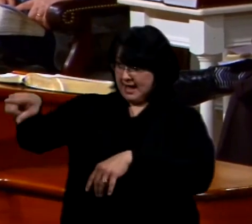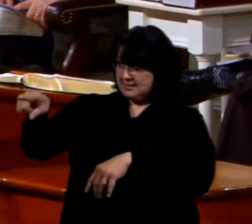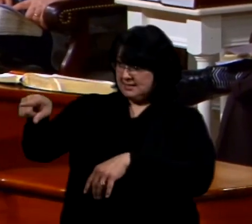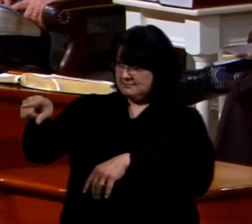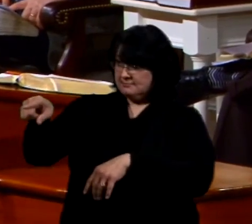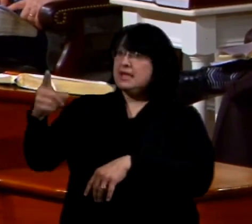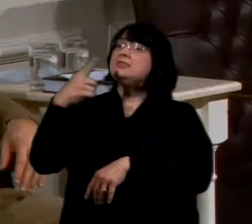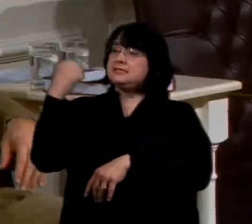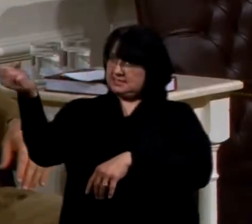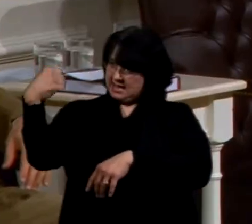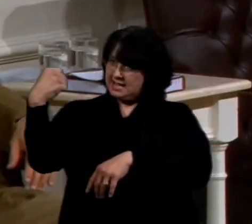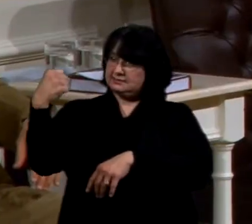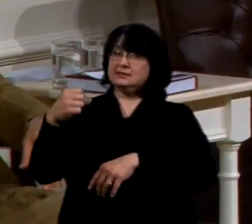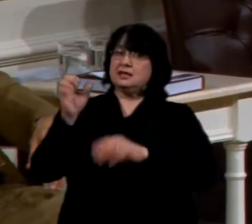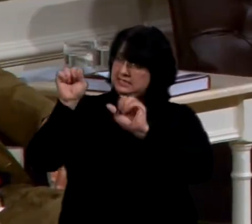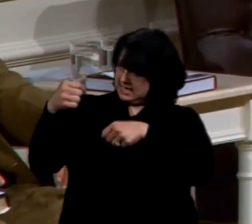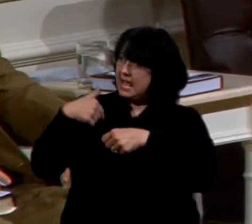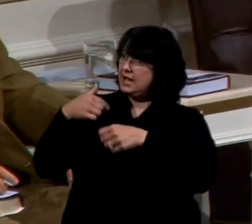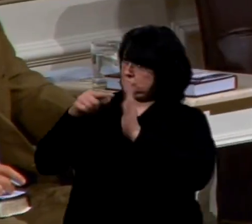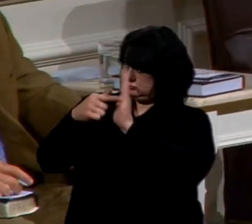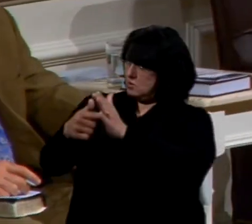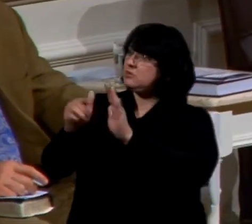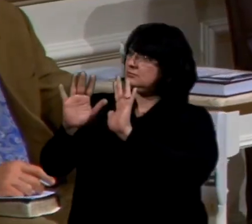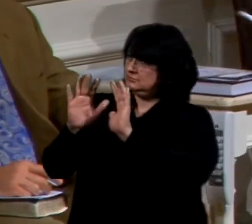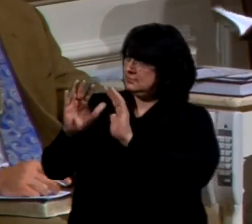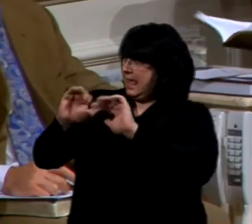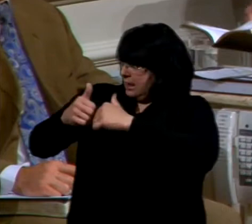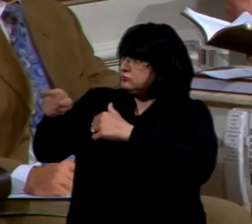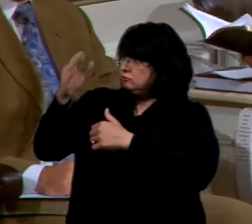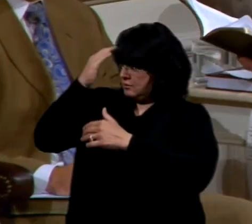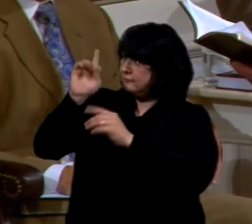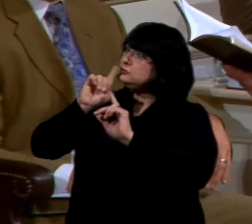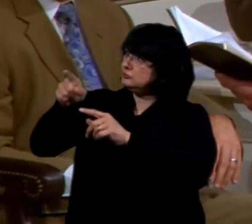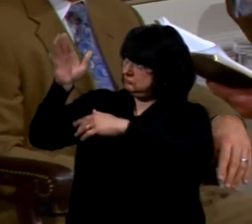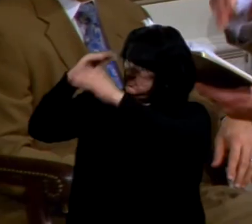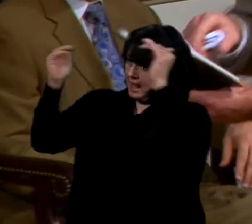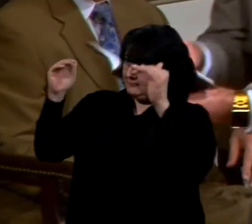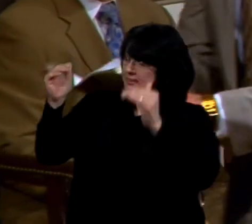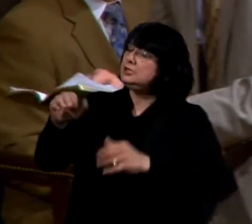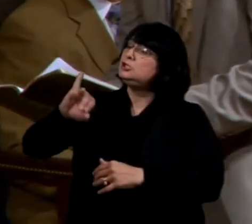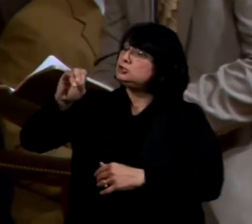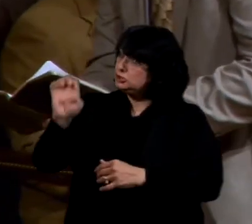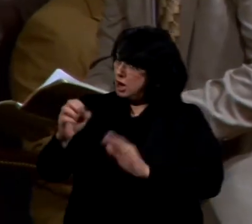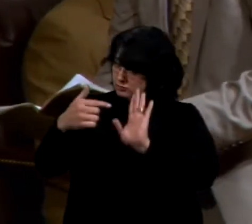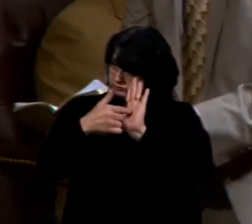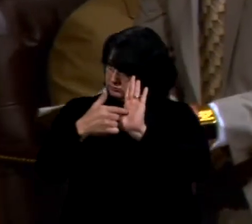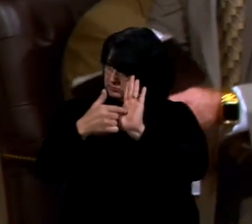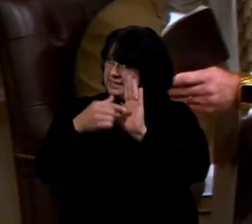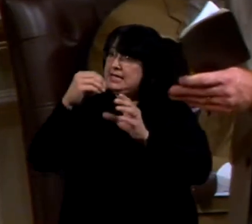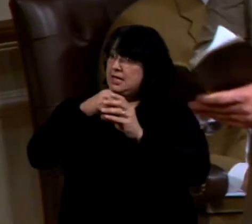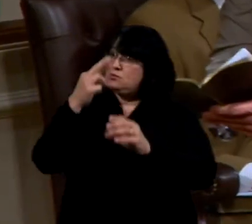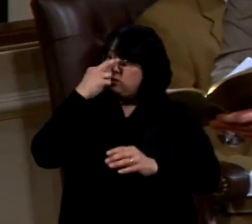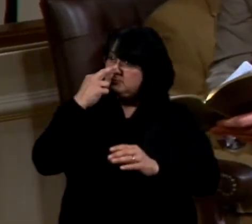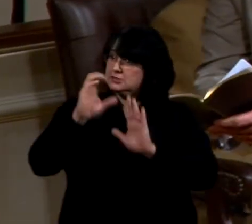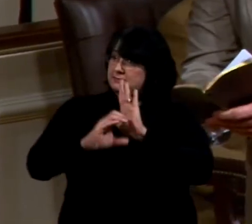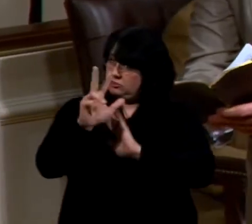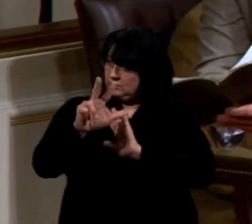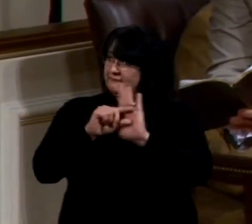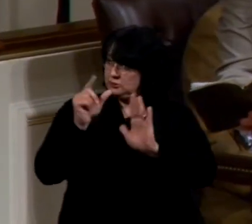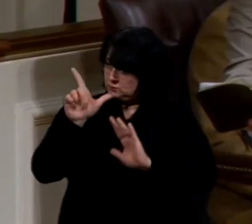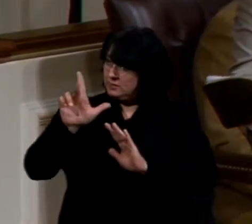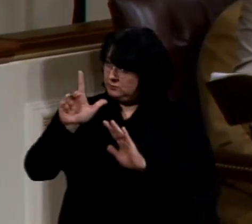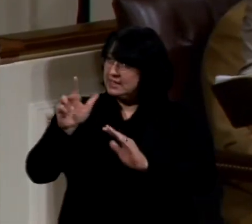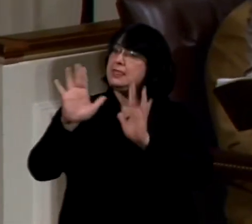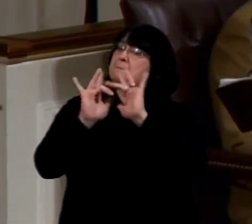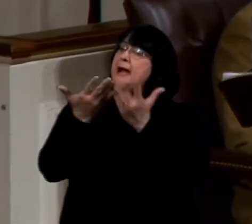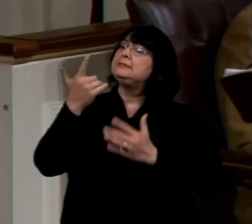or said yes. Could I take just a moment and show you how you can know for sure? And then you say, Joe, here in Romans 3:23, won't you look at it with me? The